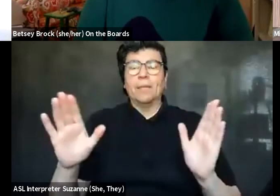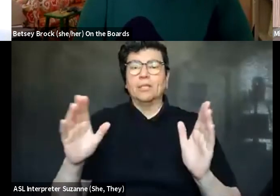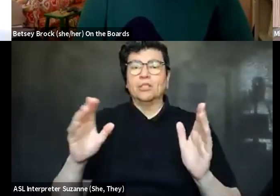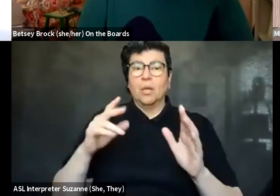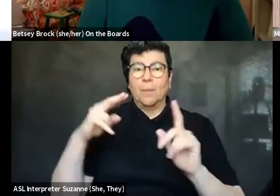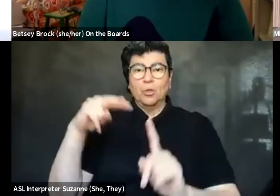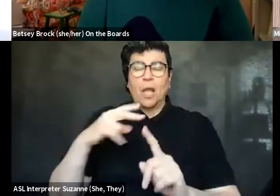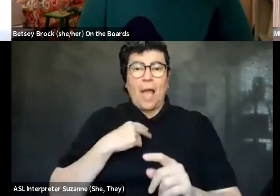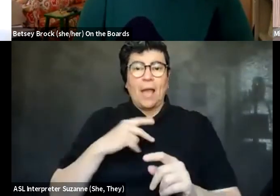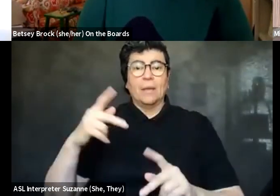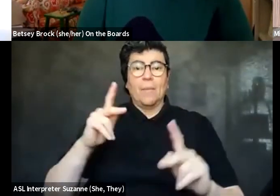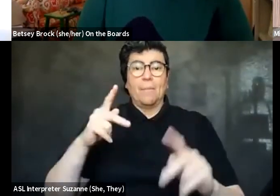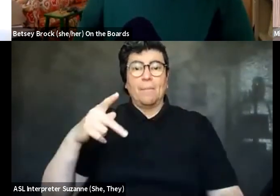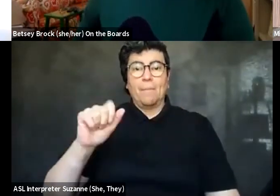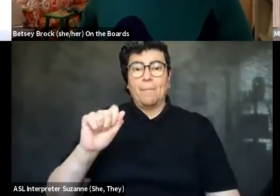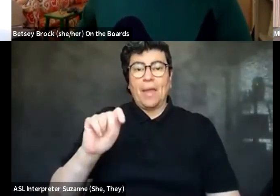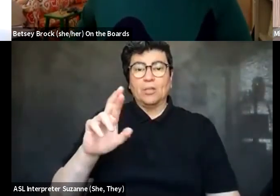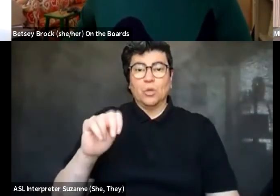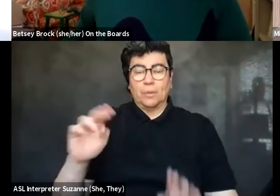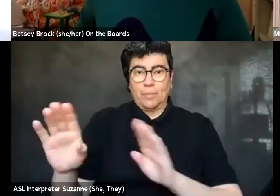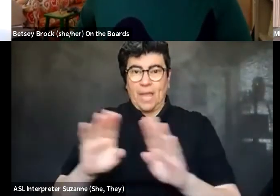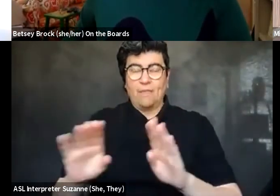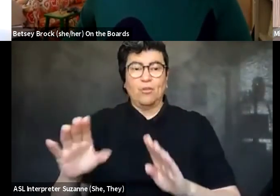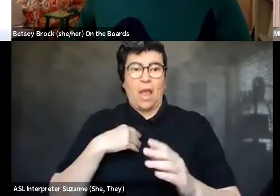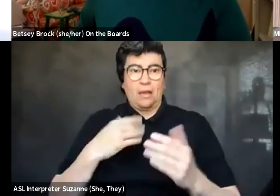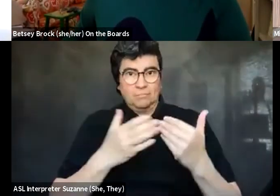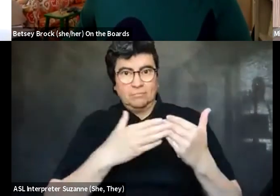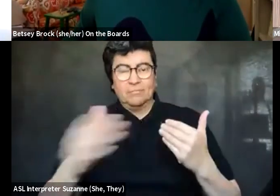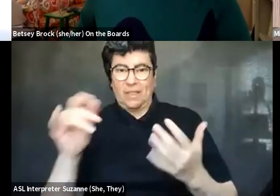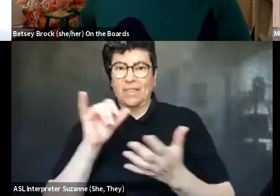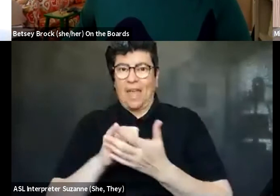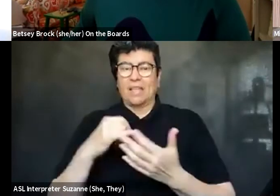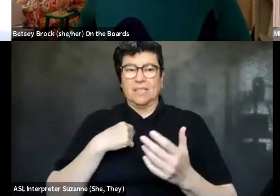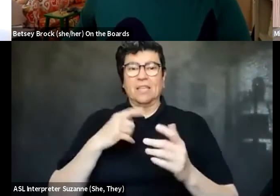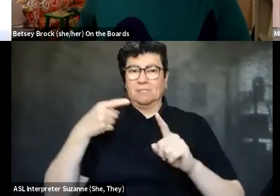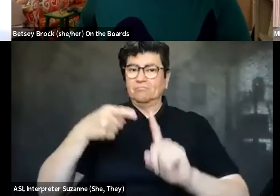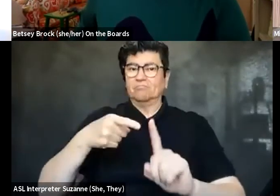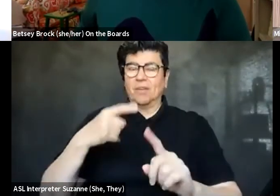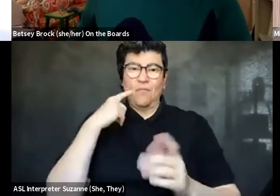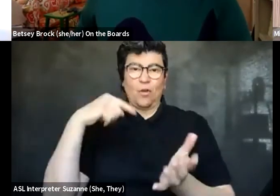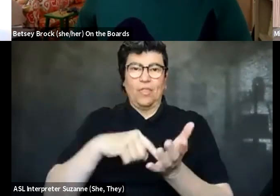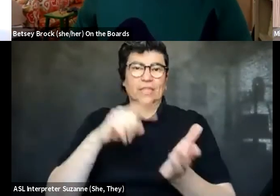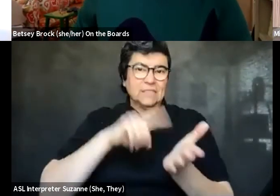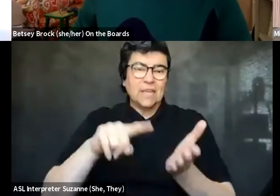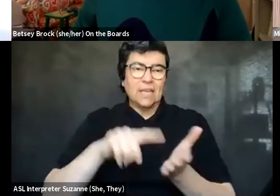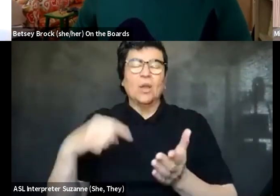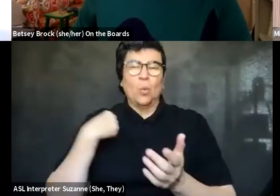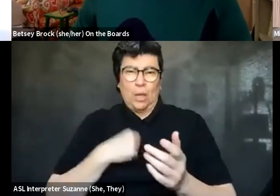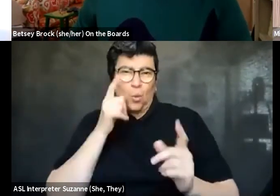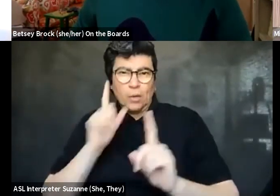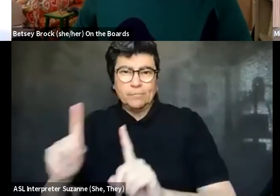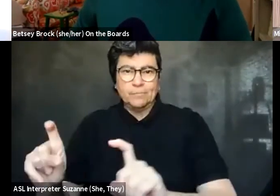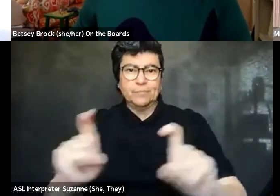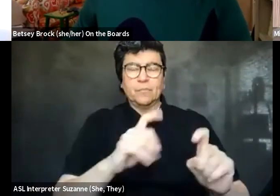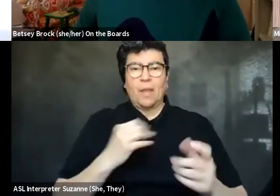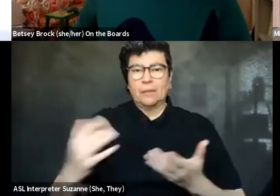and organization reentry. Yes, that is at the crux of this study. We will likely be conducting the public polling and the data collection in